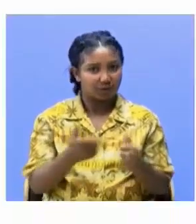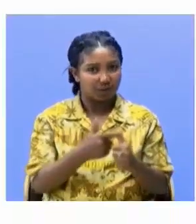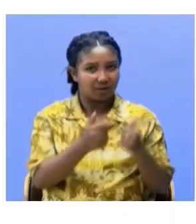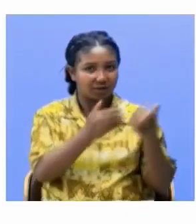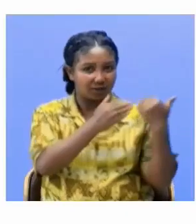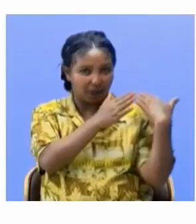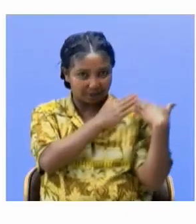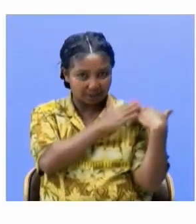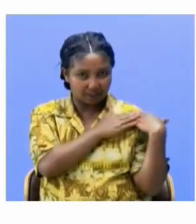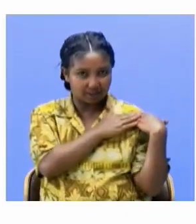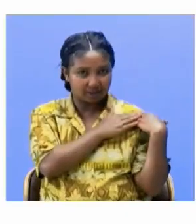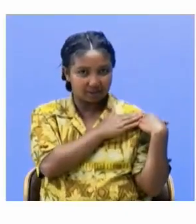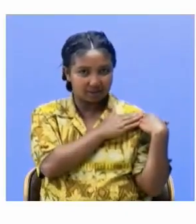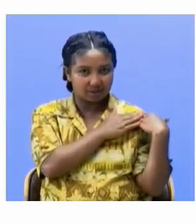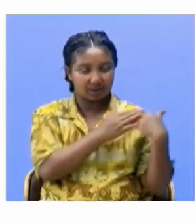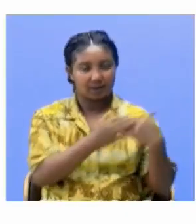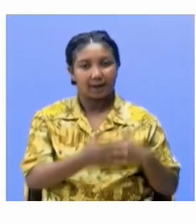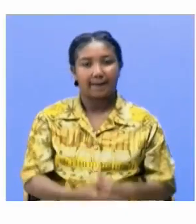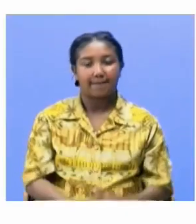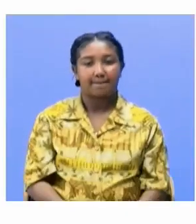subject,